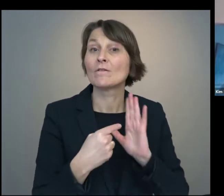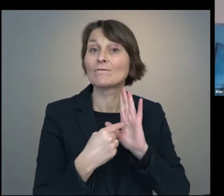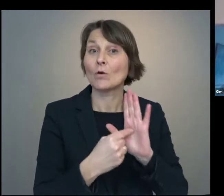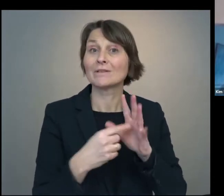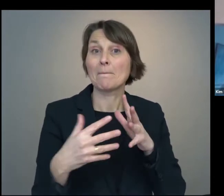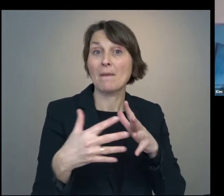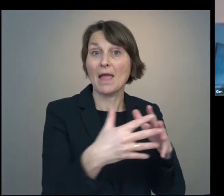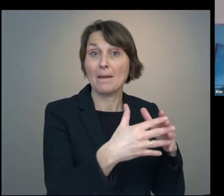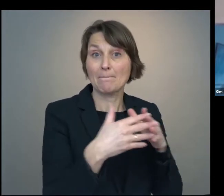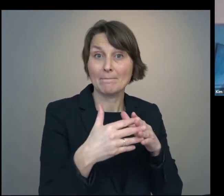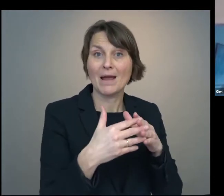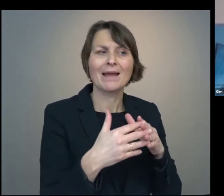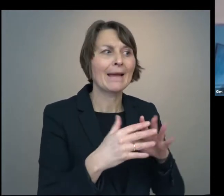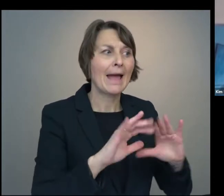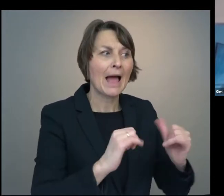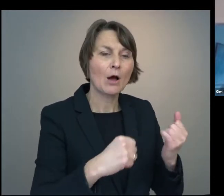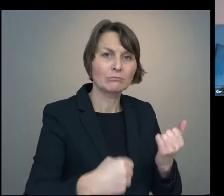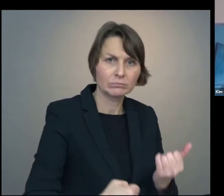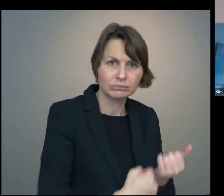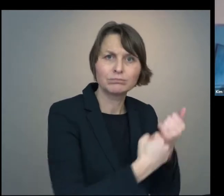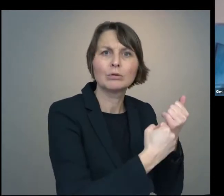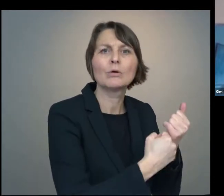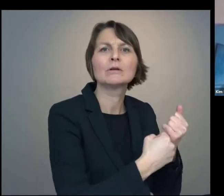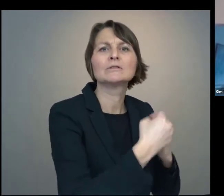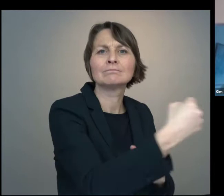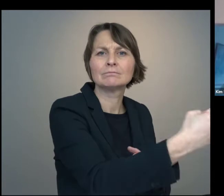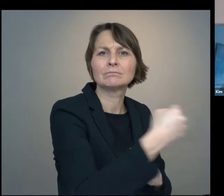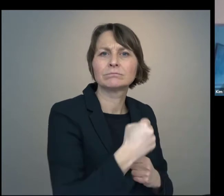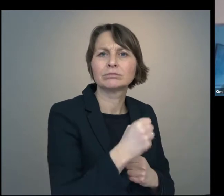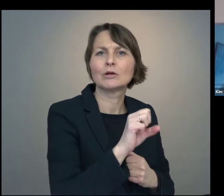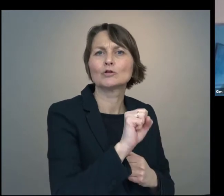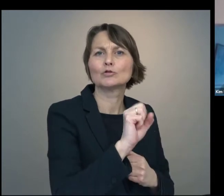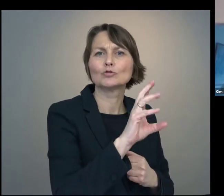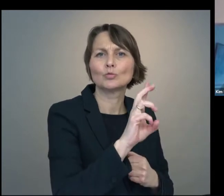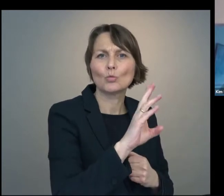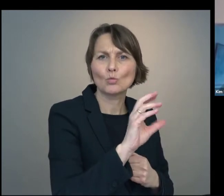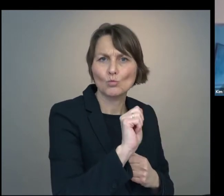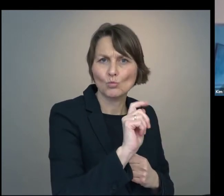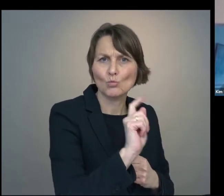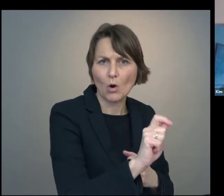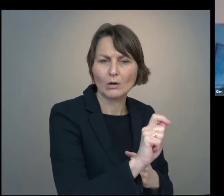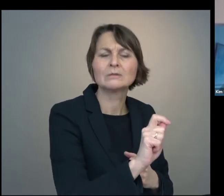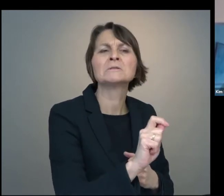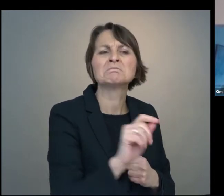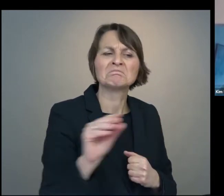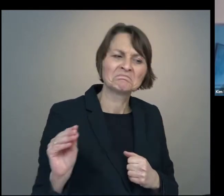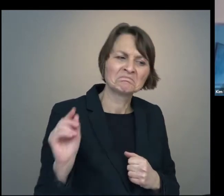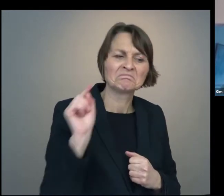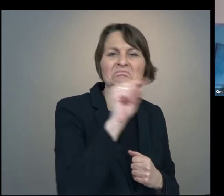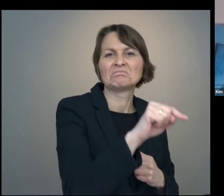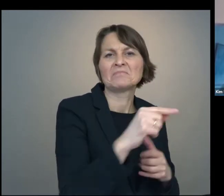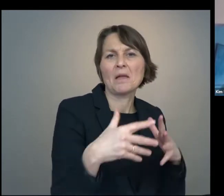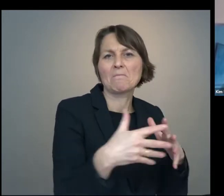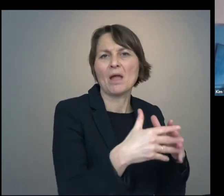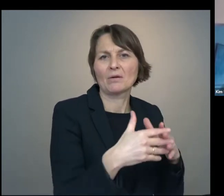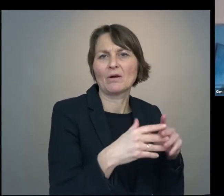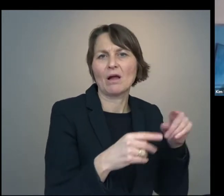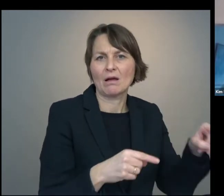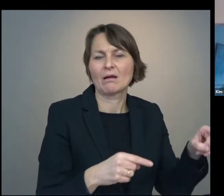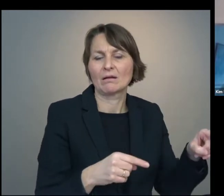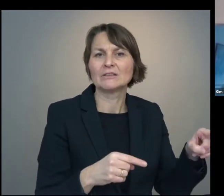a supporter seconded from SWAT to the US office, doing support there,